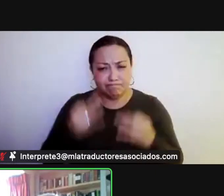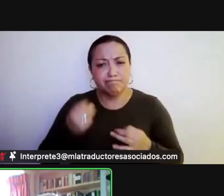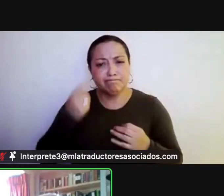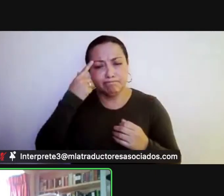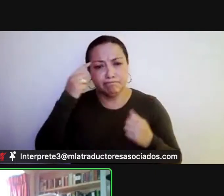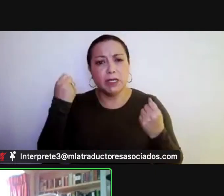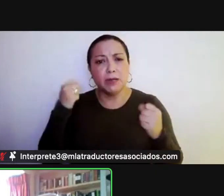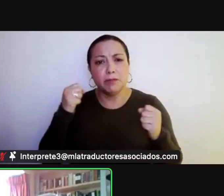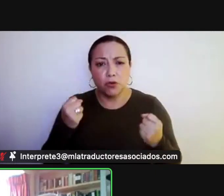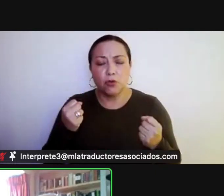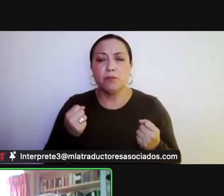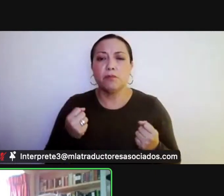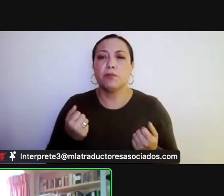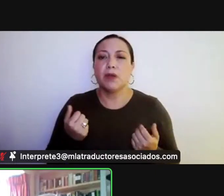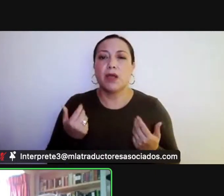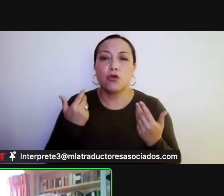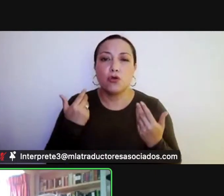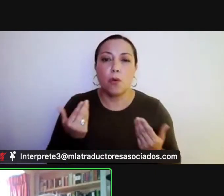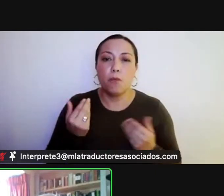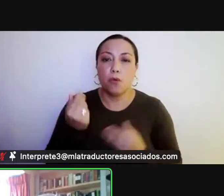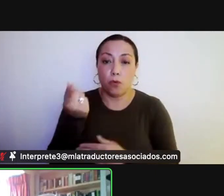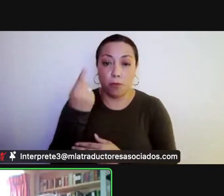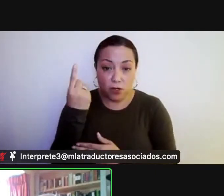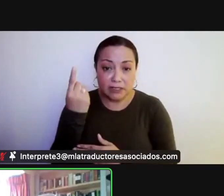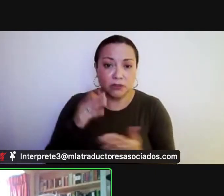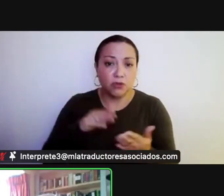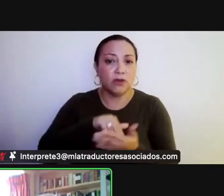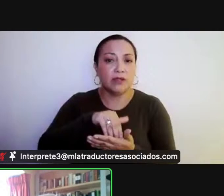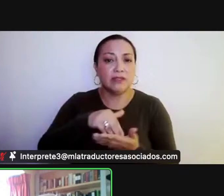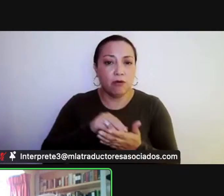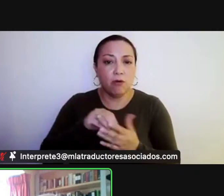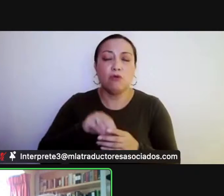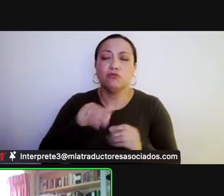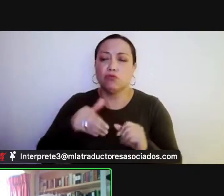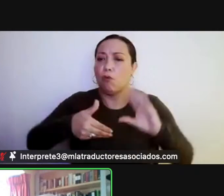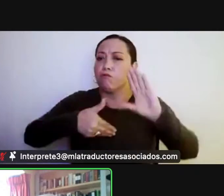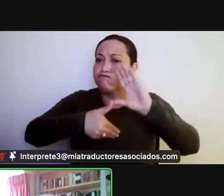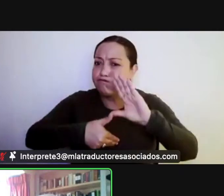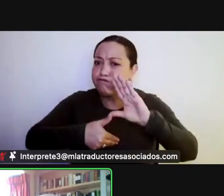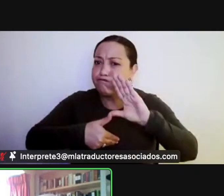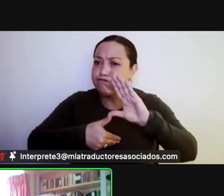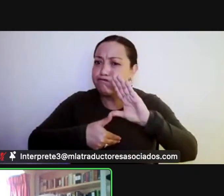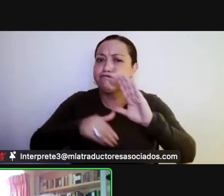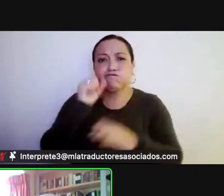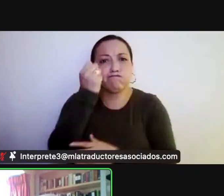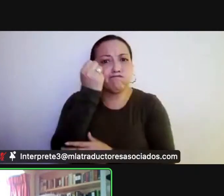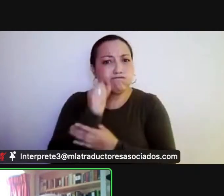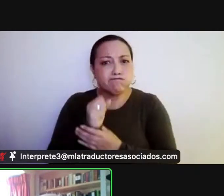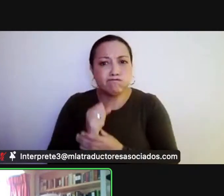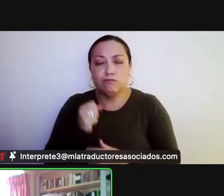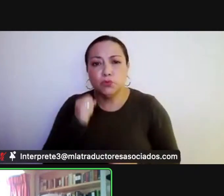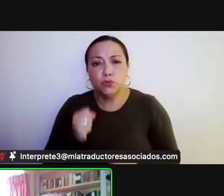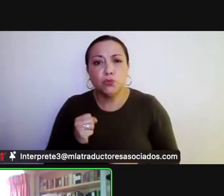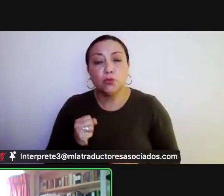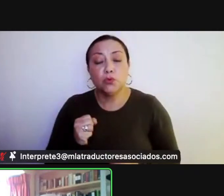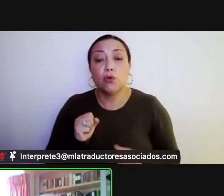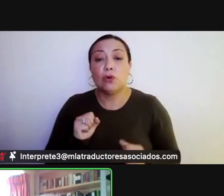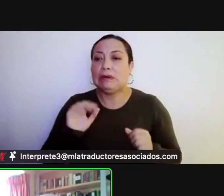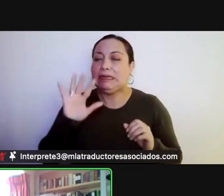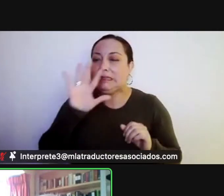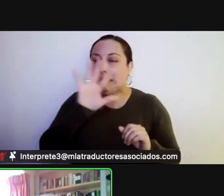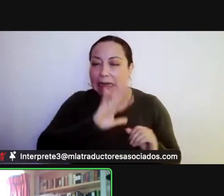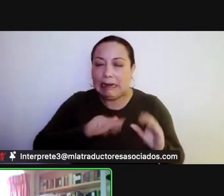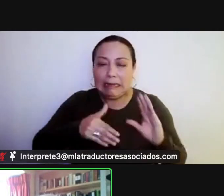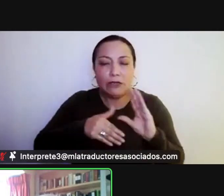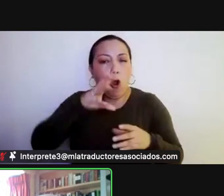muchas singularly concerned about the la economía está politics in our sumamente region. tensionada, Our